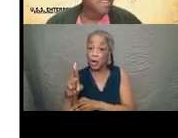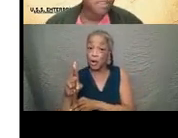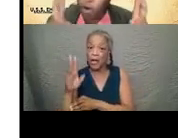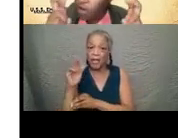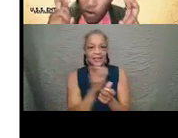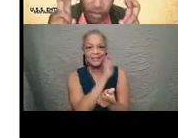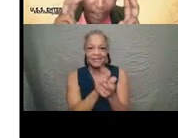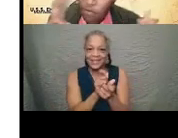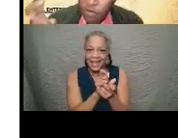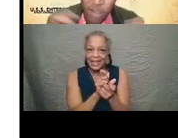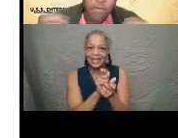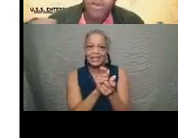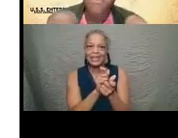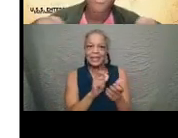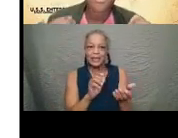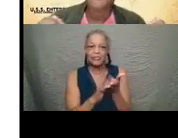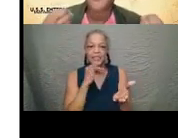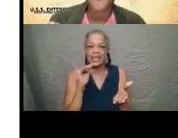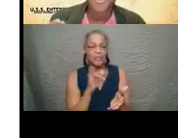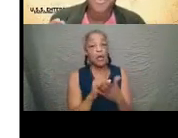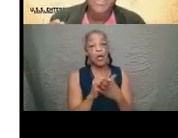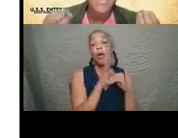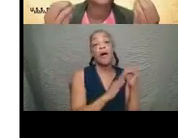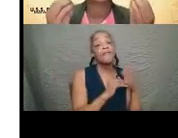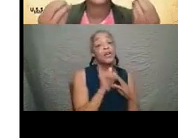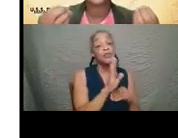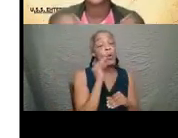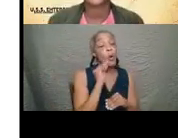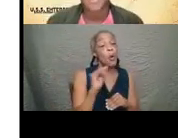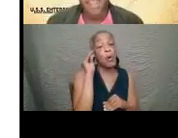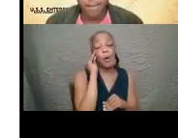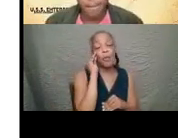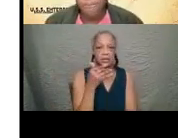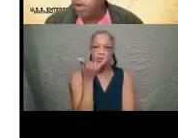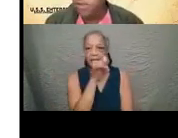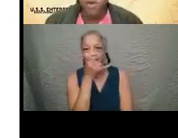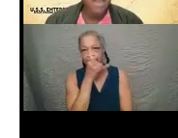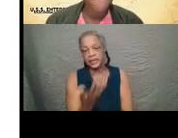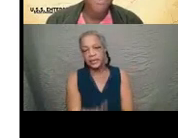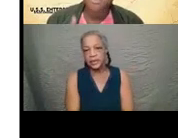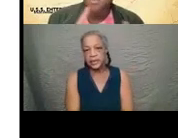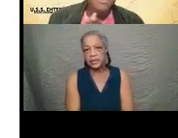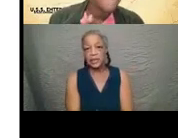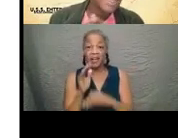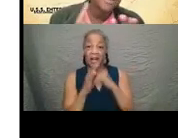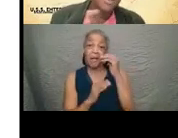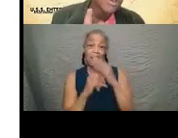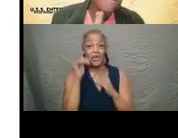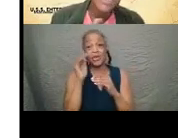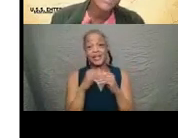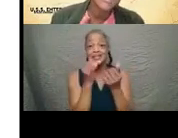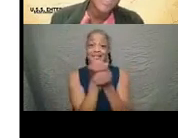are not serving your time from the comfort of your own home, that that is a ridiculous idea. There is no comfort, no safety,